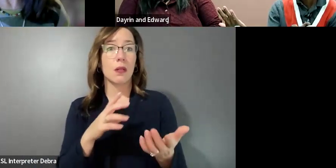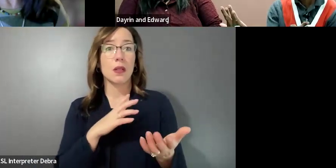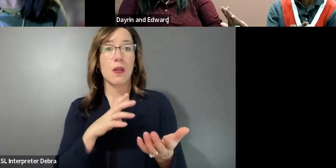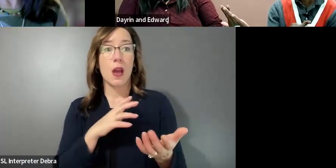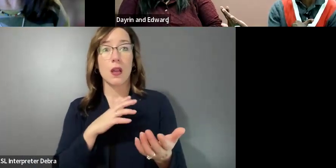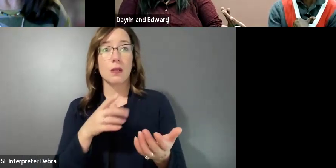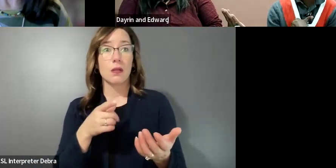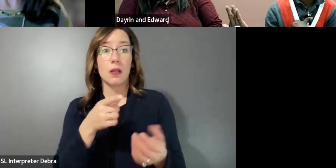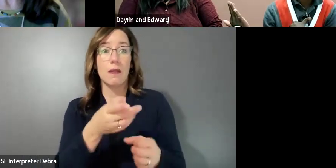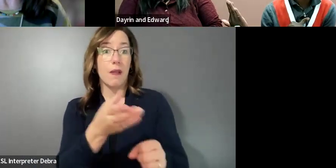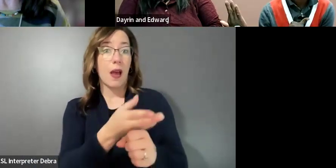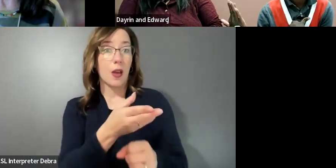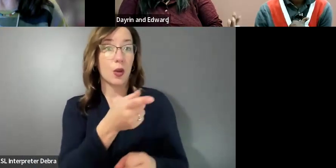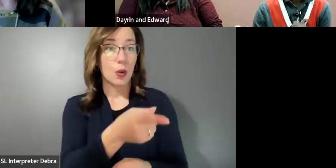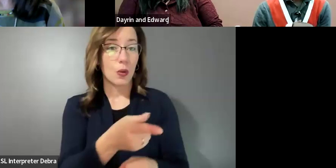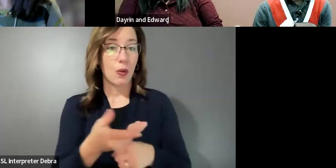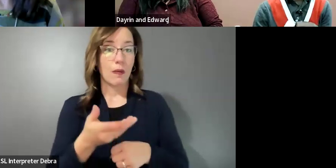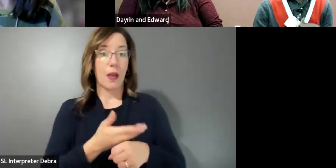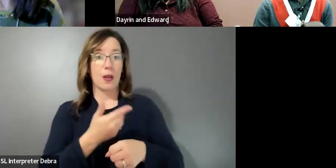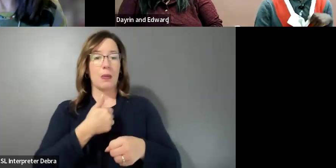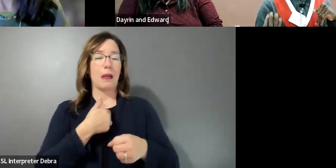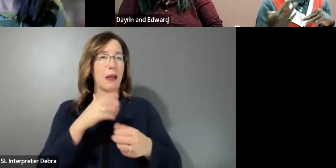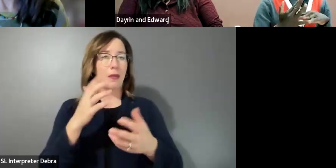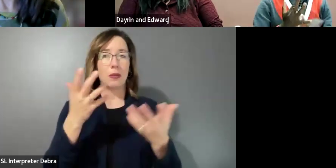and find a new one.